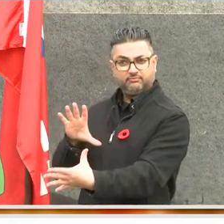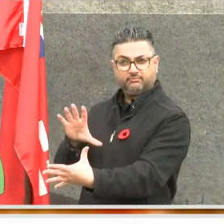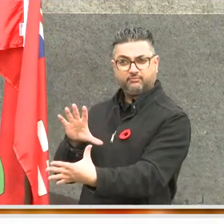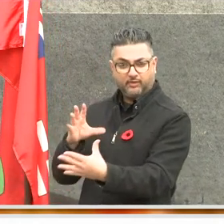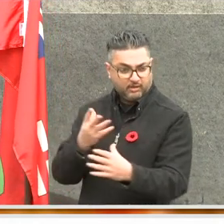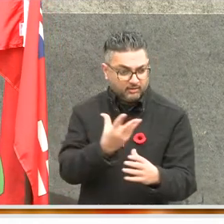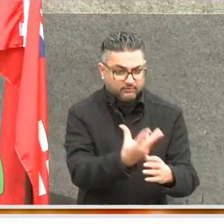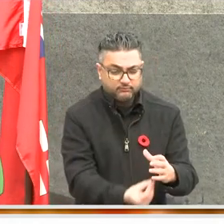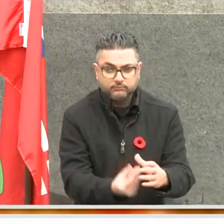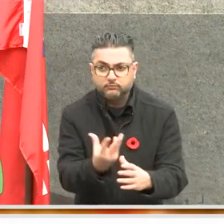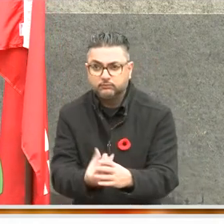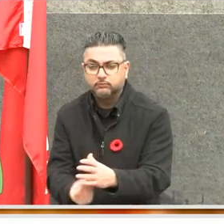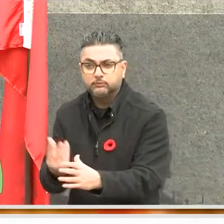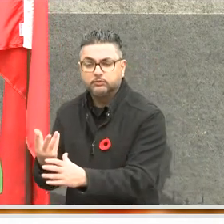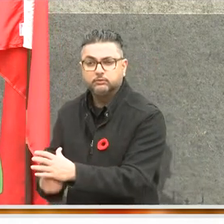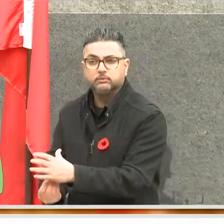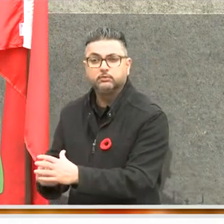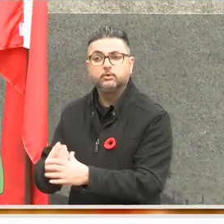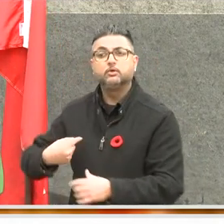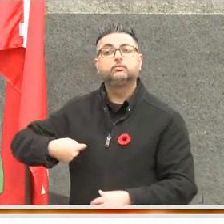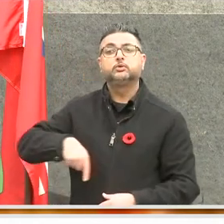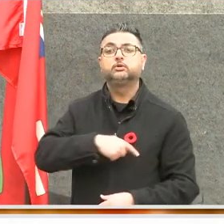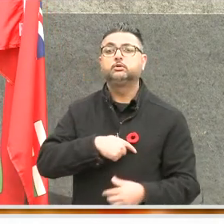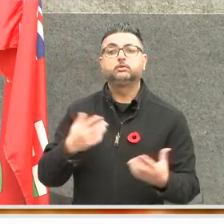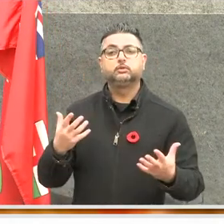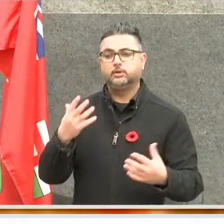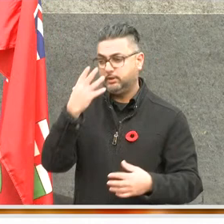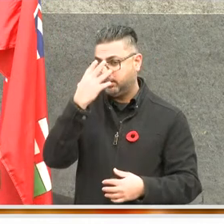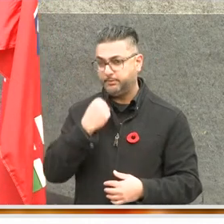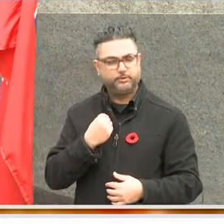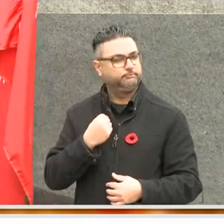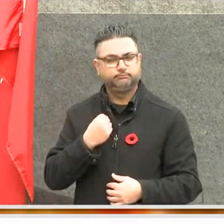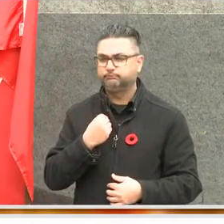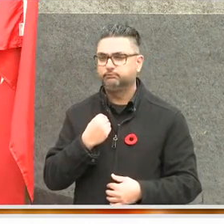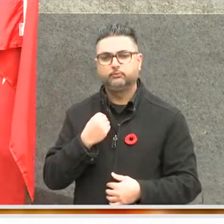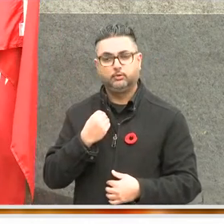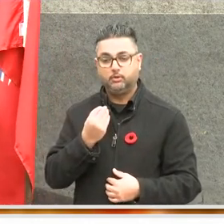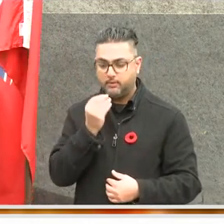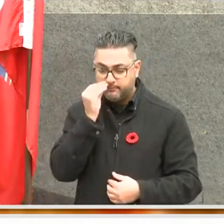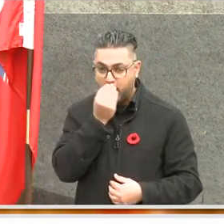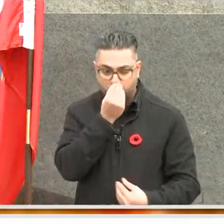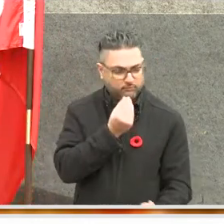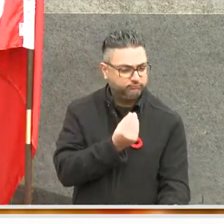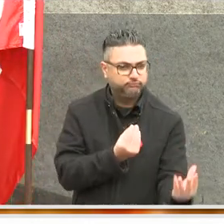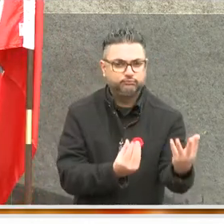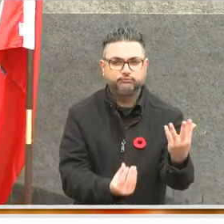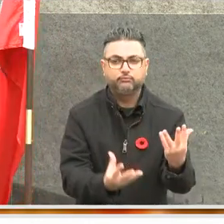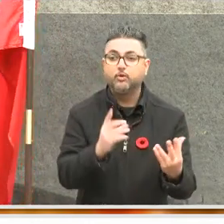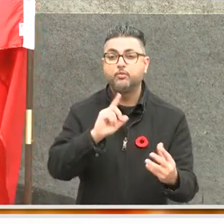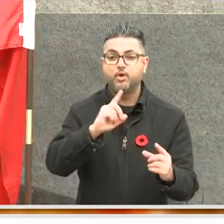shall not sleep, though poppies grow in Flanders fields.